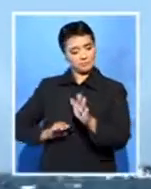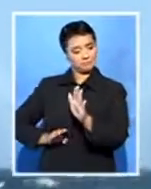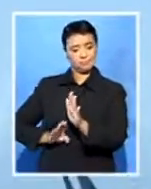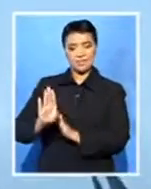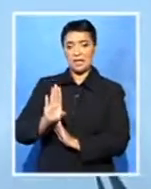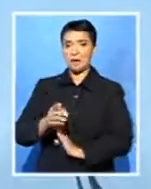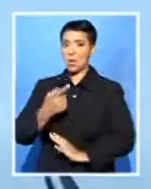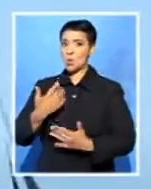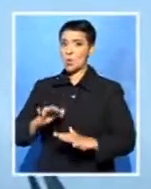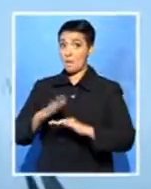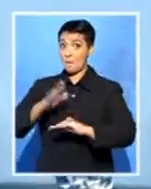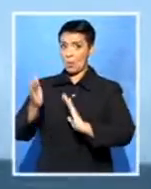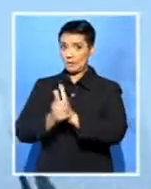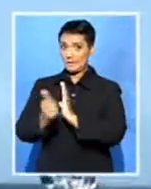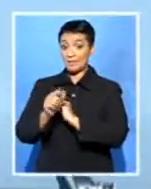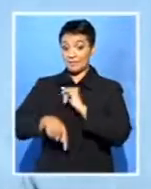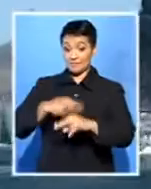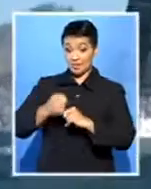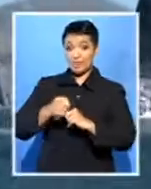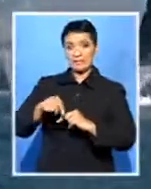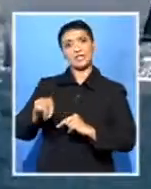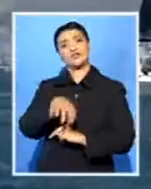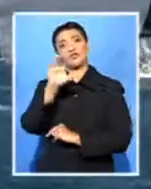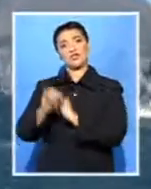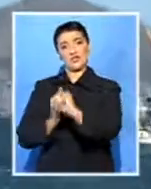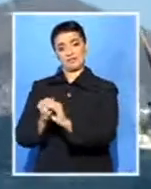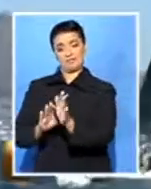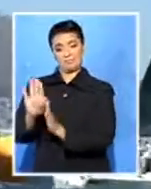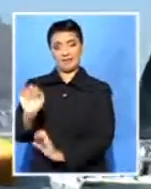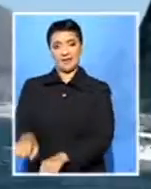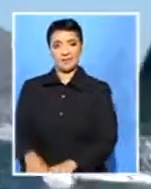develop a more national and international flavour. Craig Murray, SABC News, Cape Town.